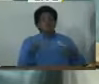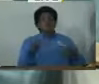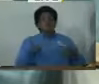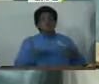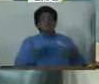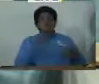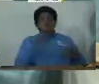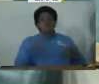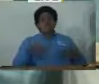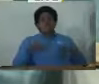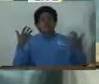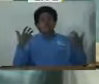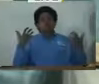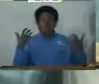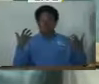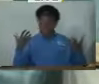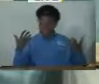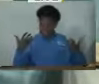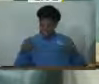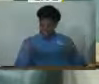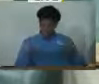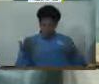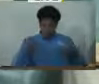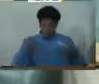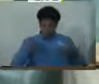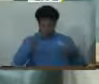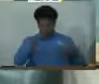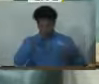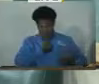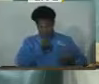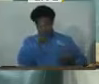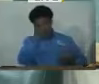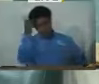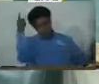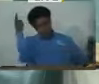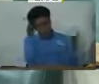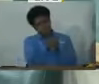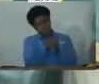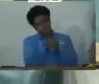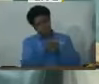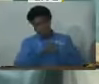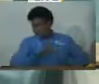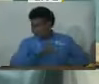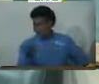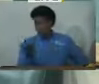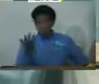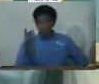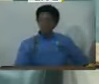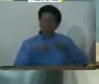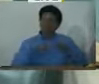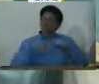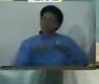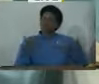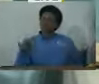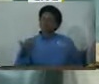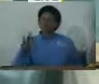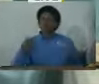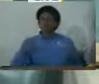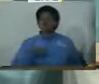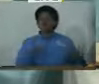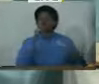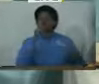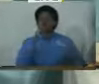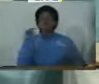outraged and in as much as we must express condemnation, and in as much the protests